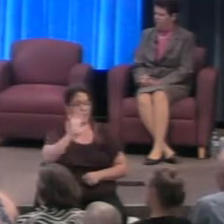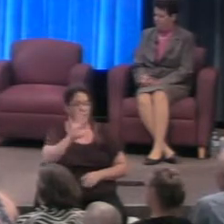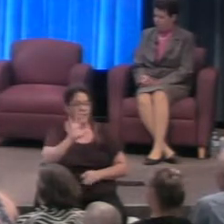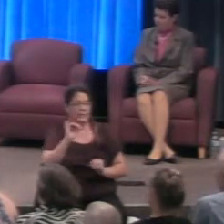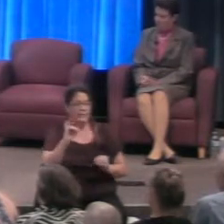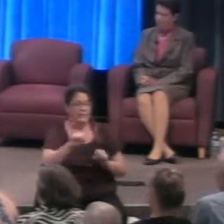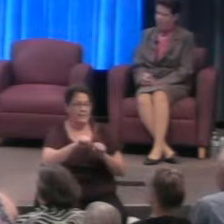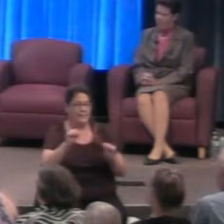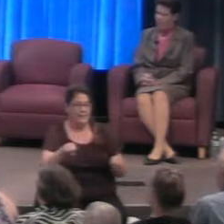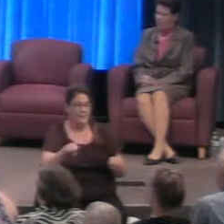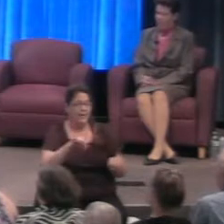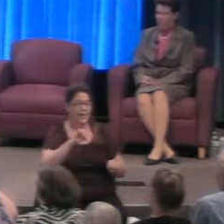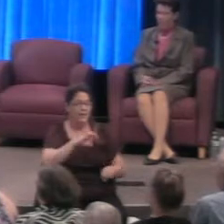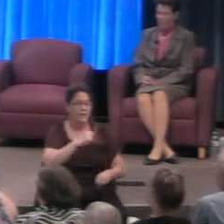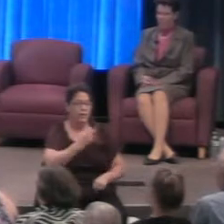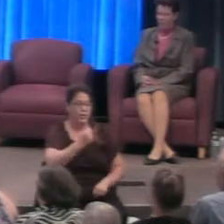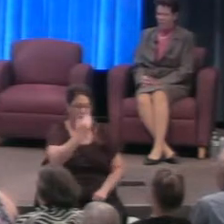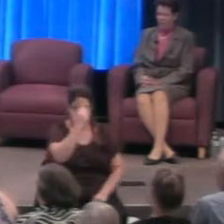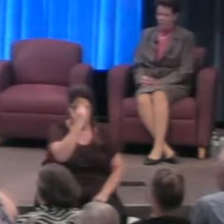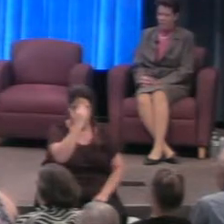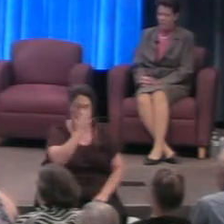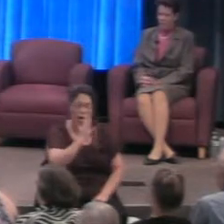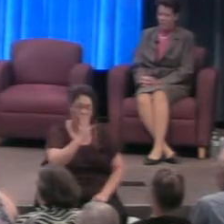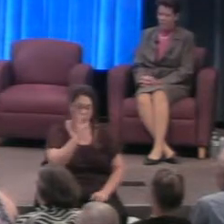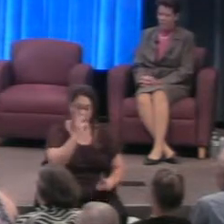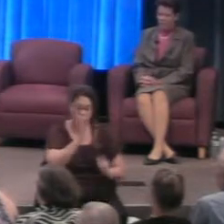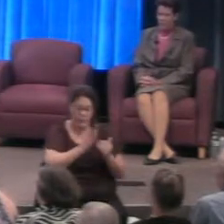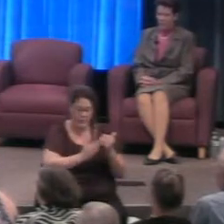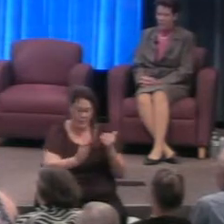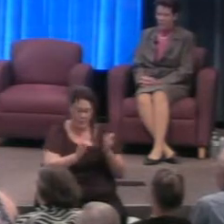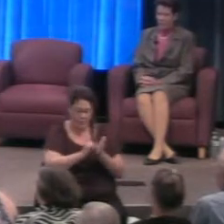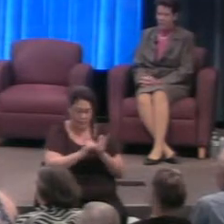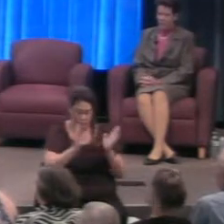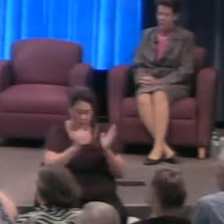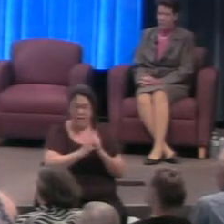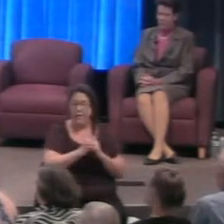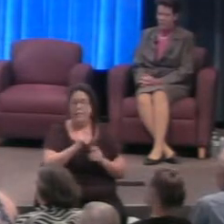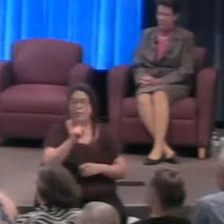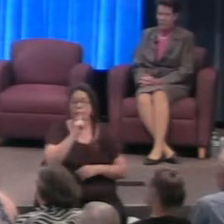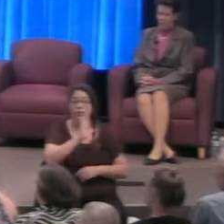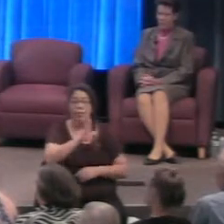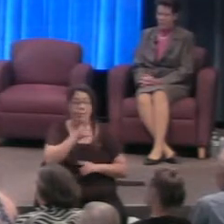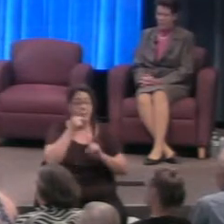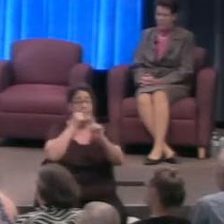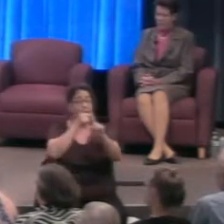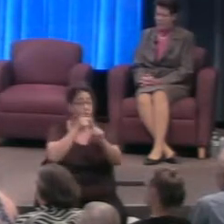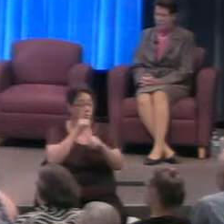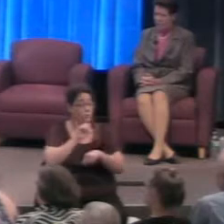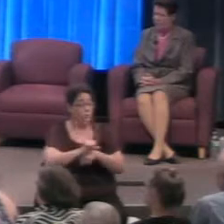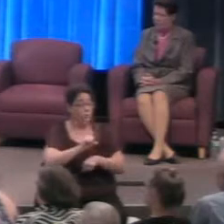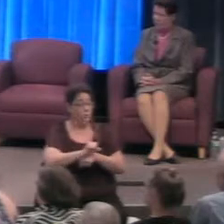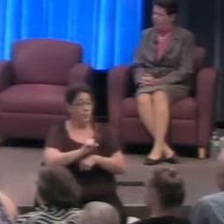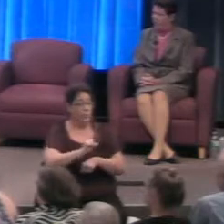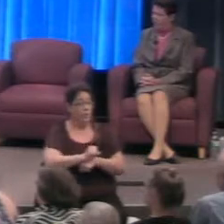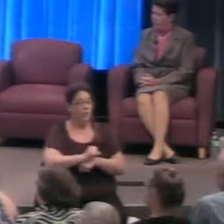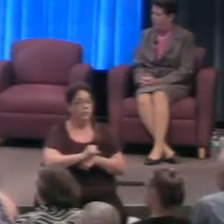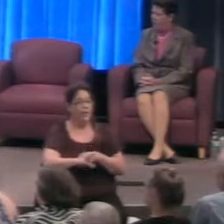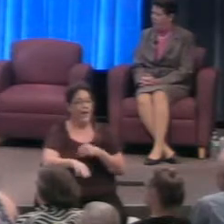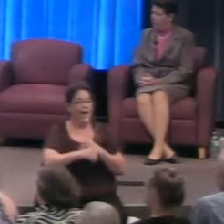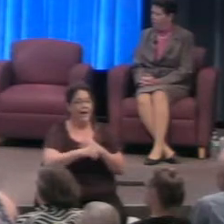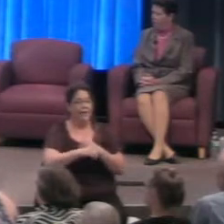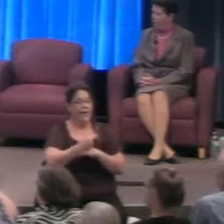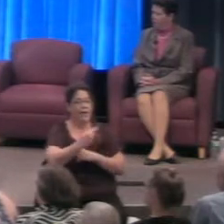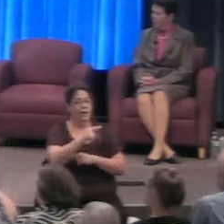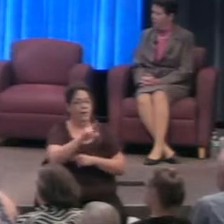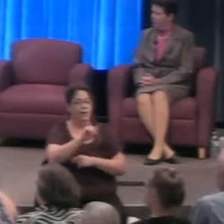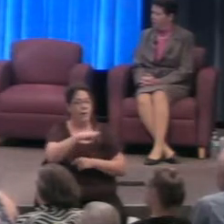she only knew the bones worries these days. Her mission was to add the global positioning